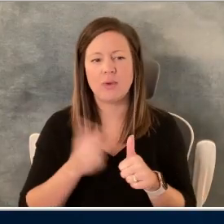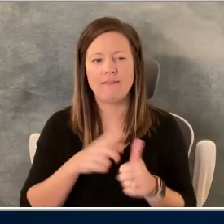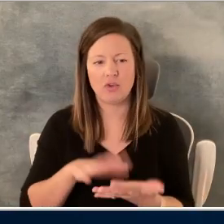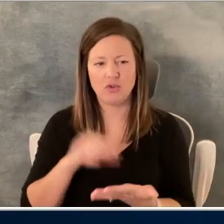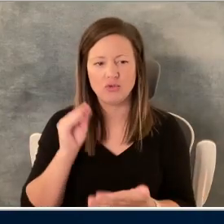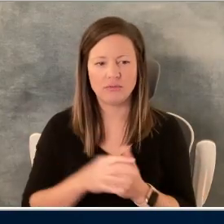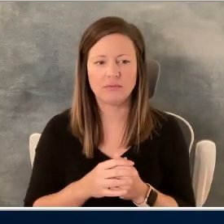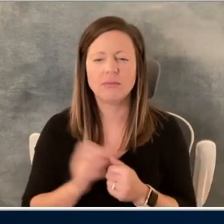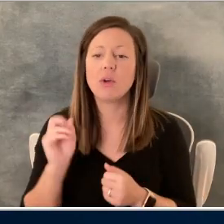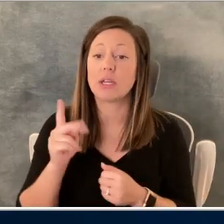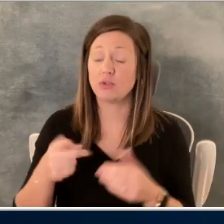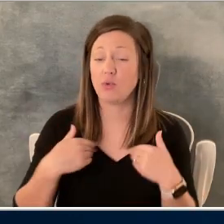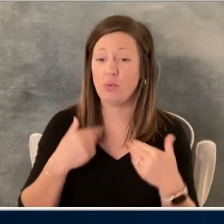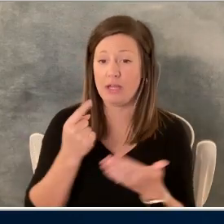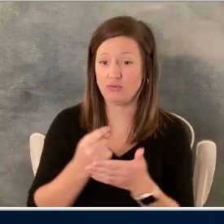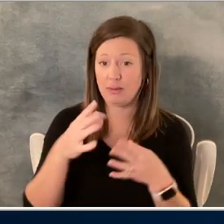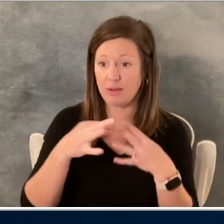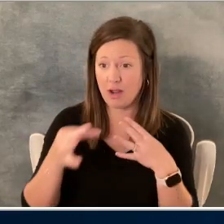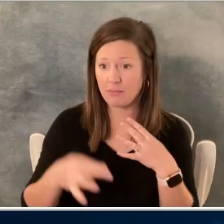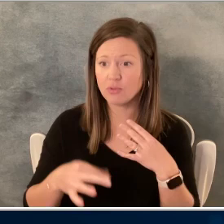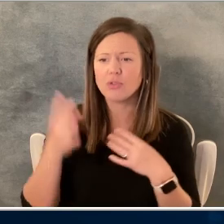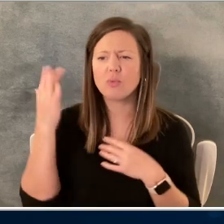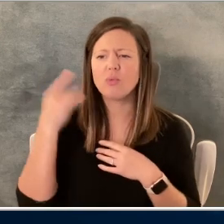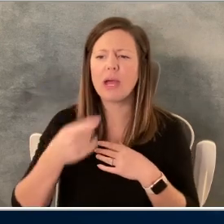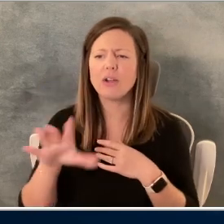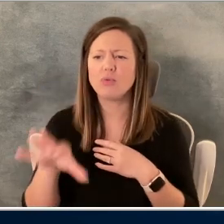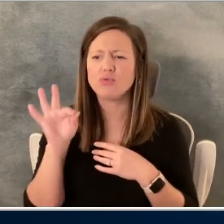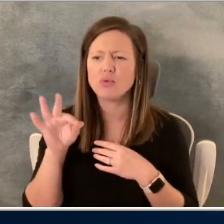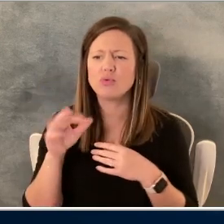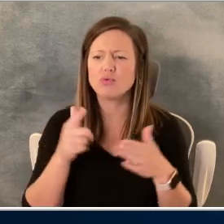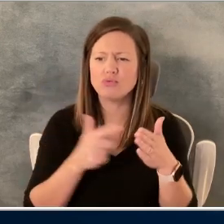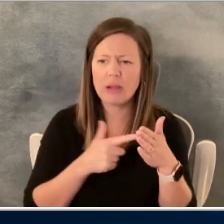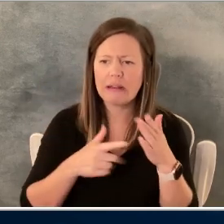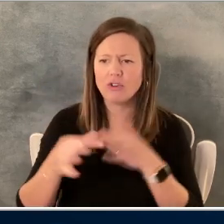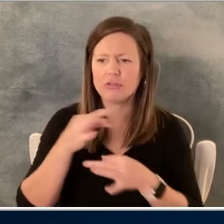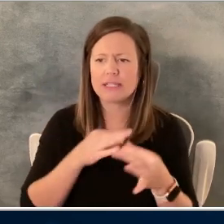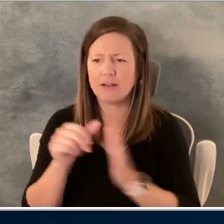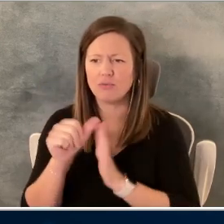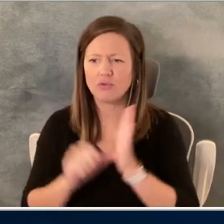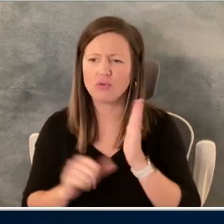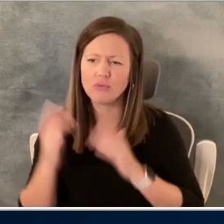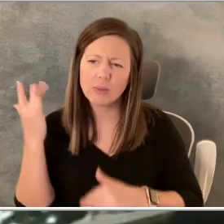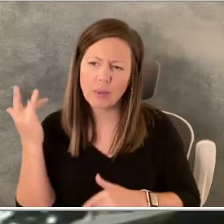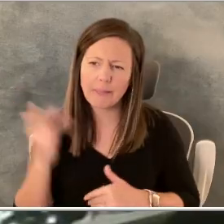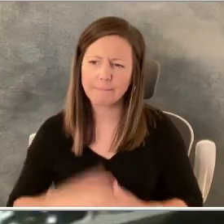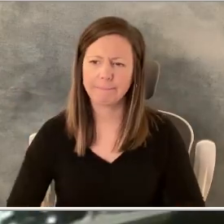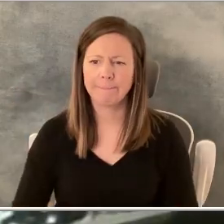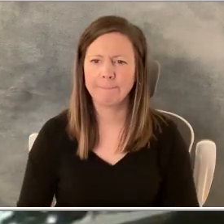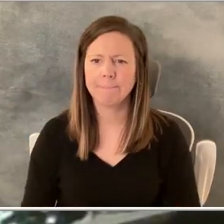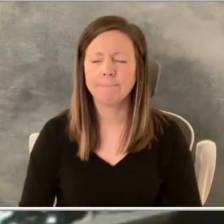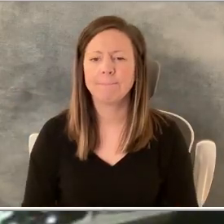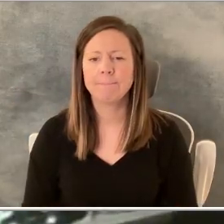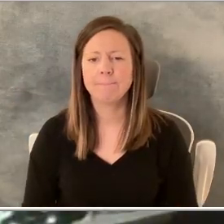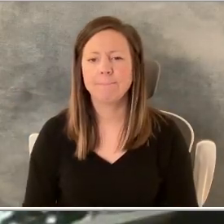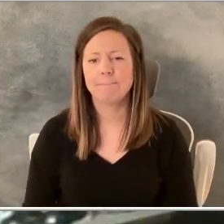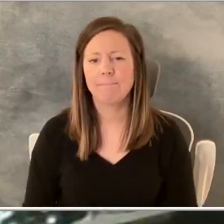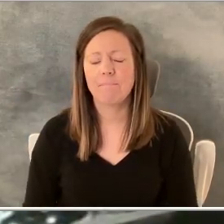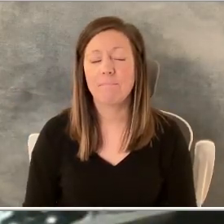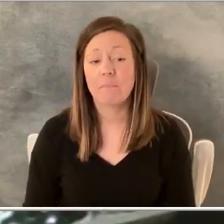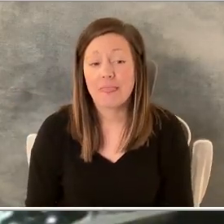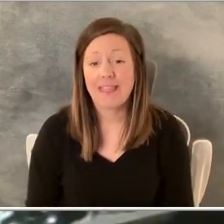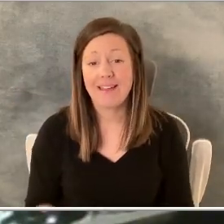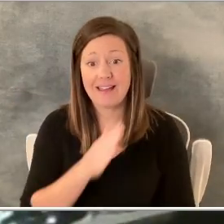treatment options. Why did you choose radiation over surgery? So I never had any